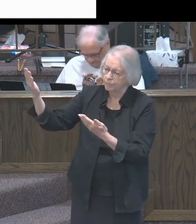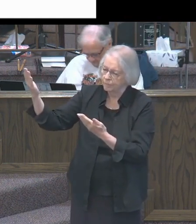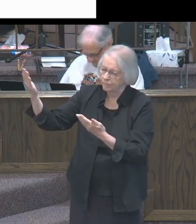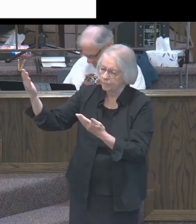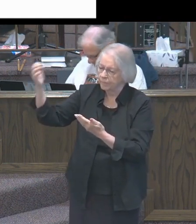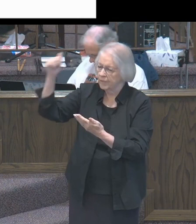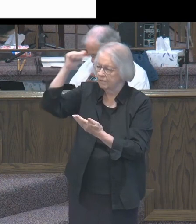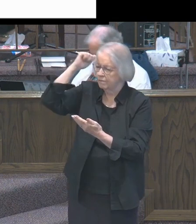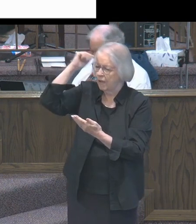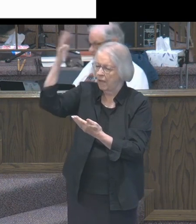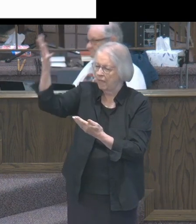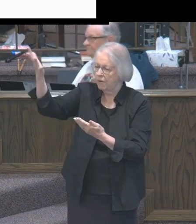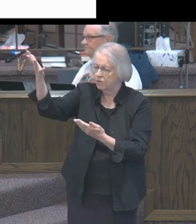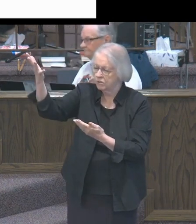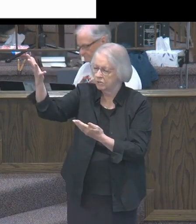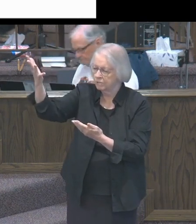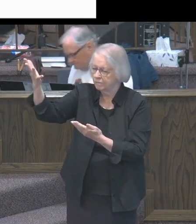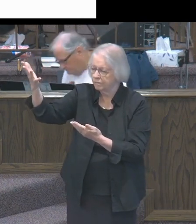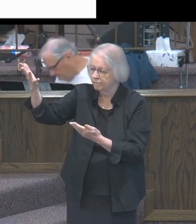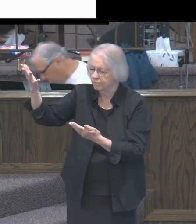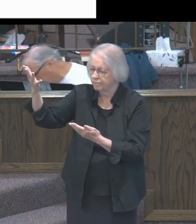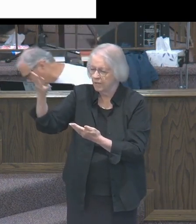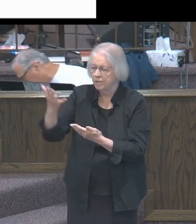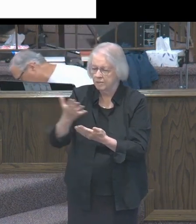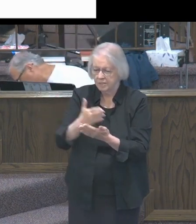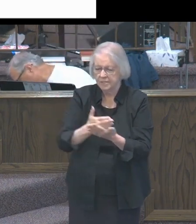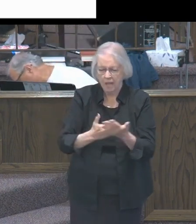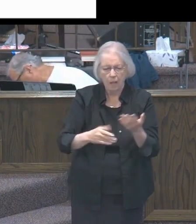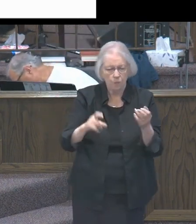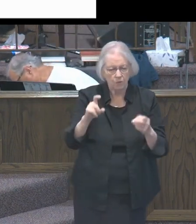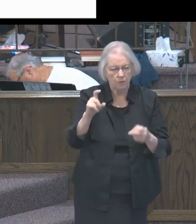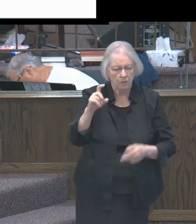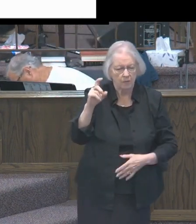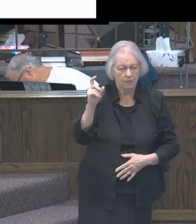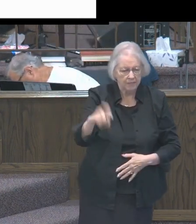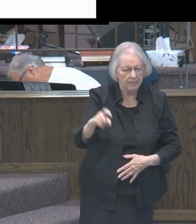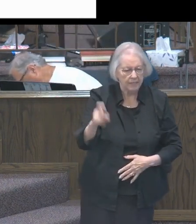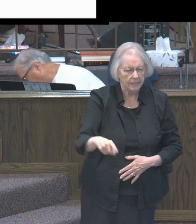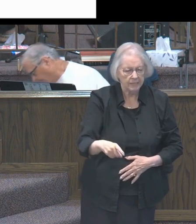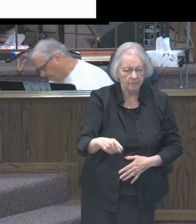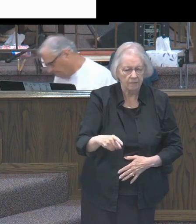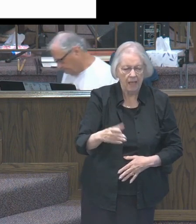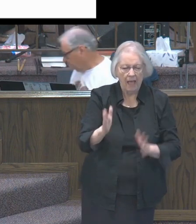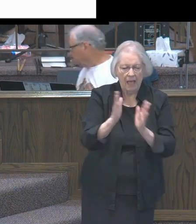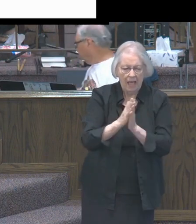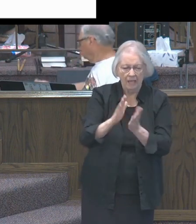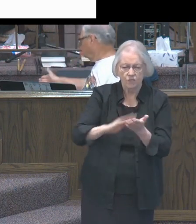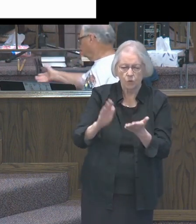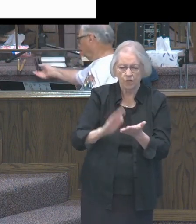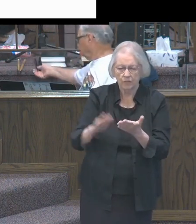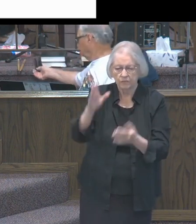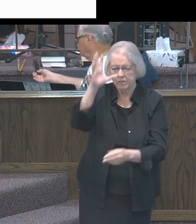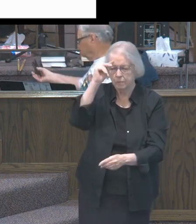And Father, if there are those who need to deal with a brother, that they would take